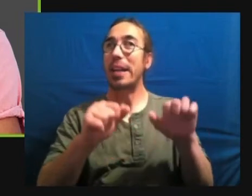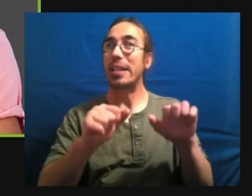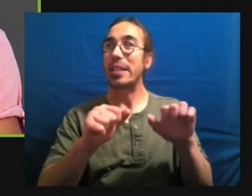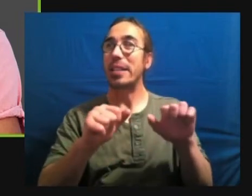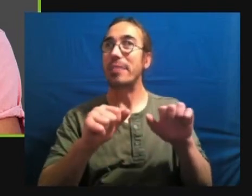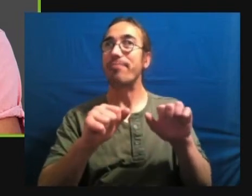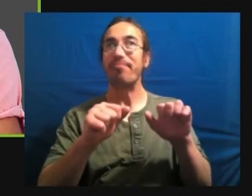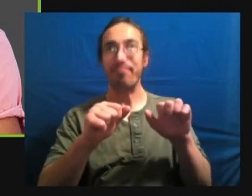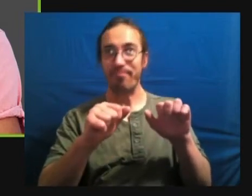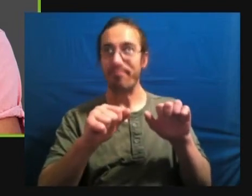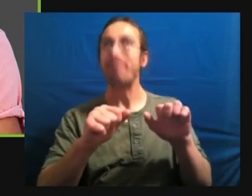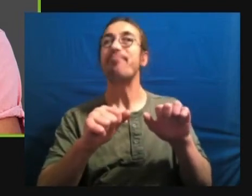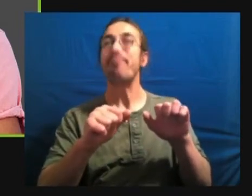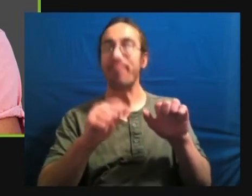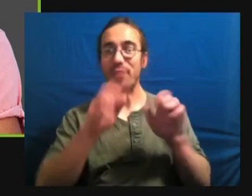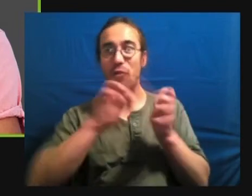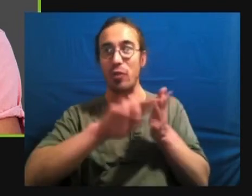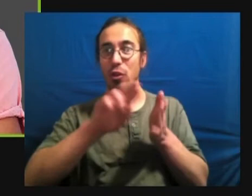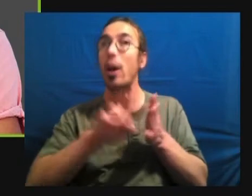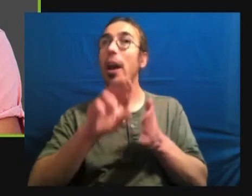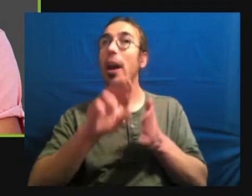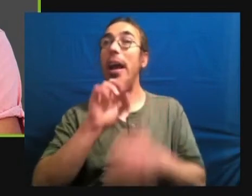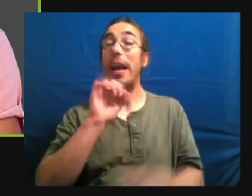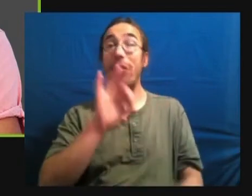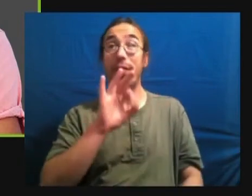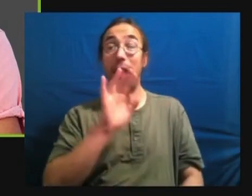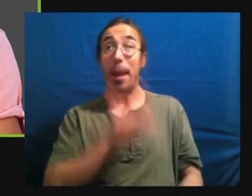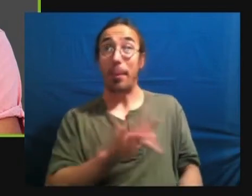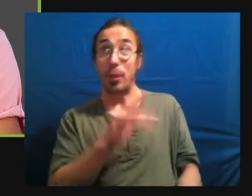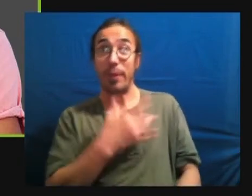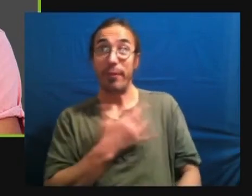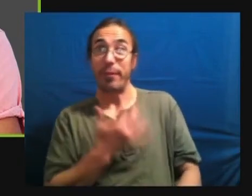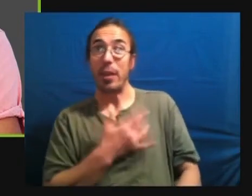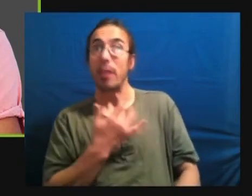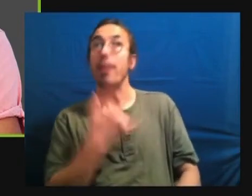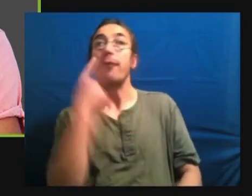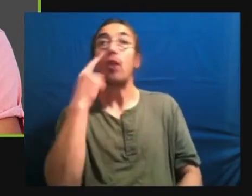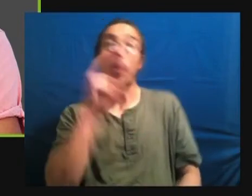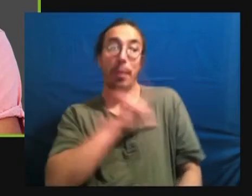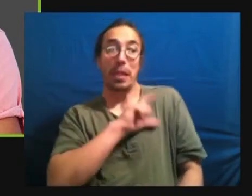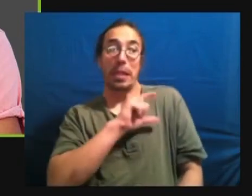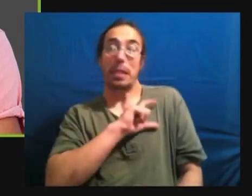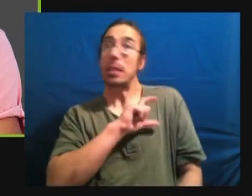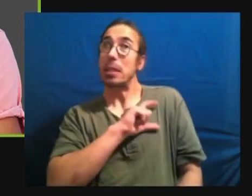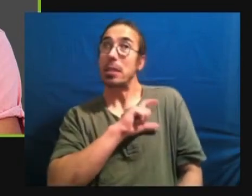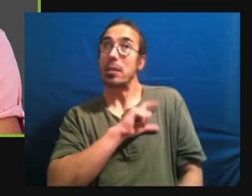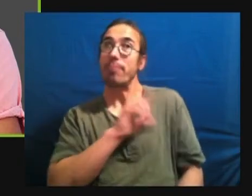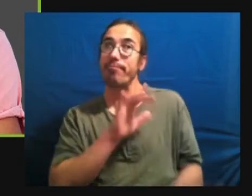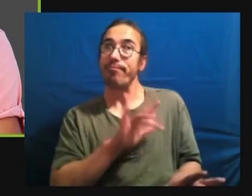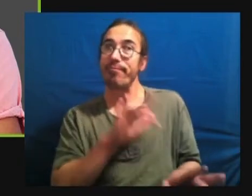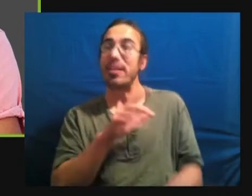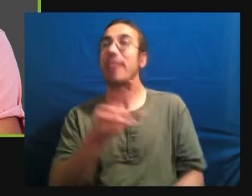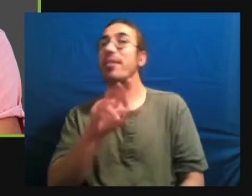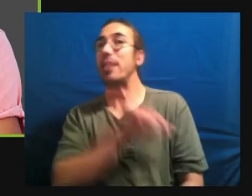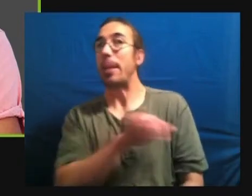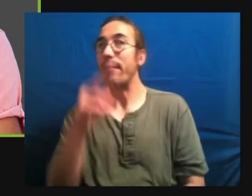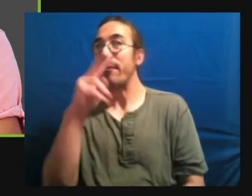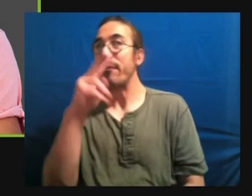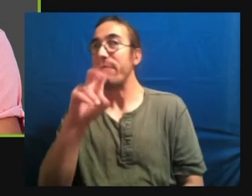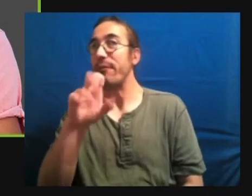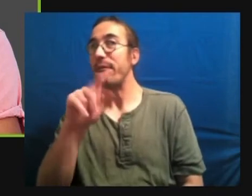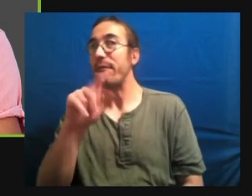he lets all that richness of empathy that he feels for police officers and veterans